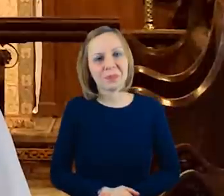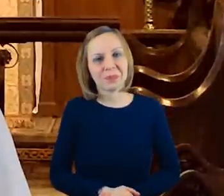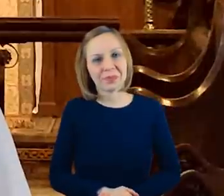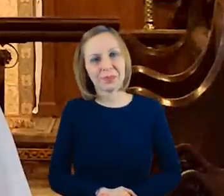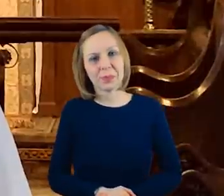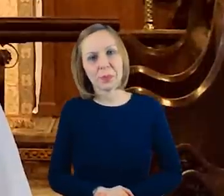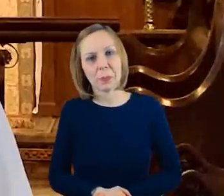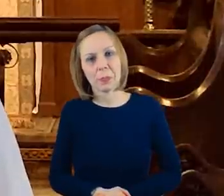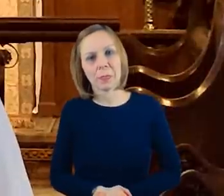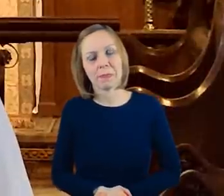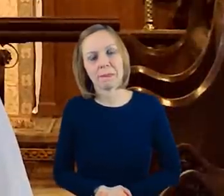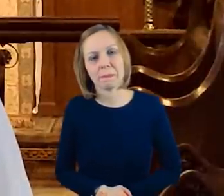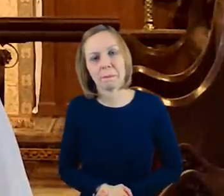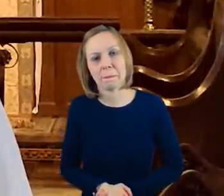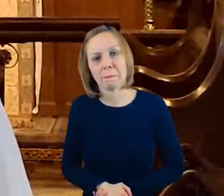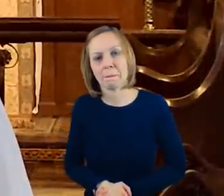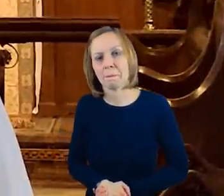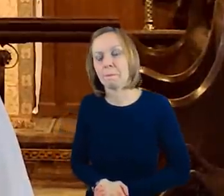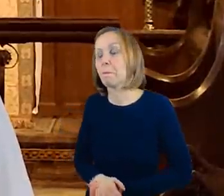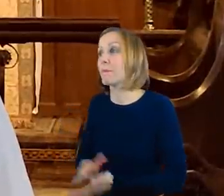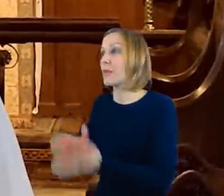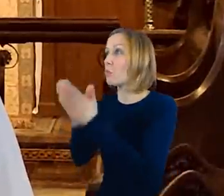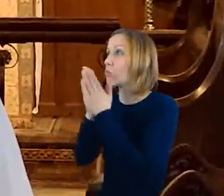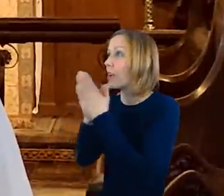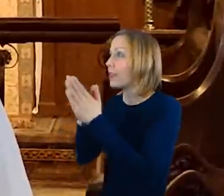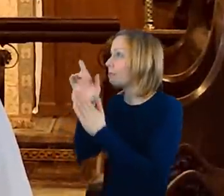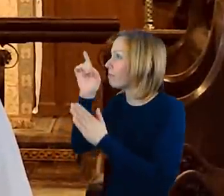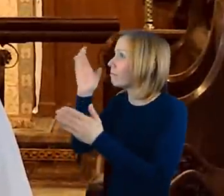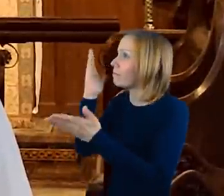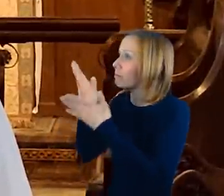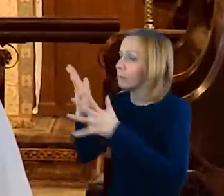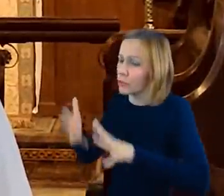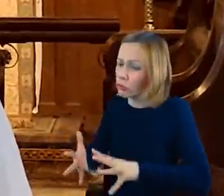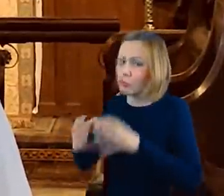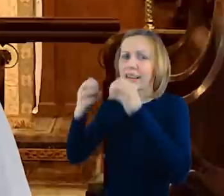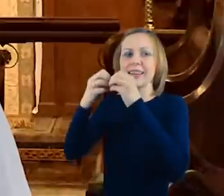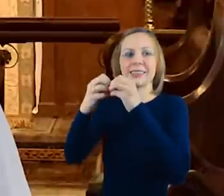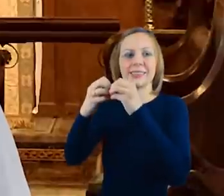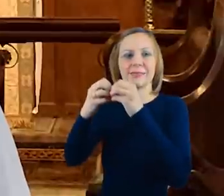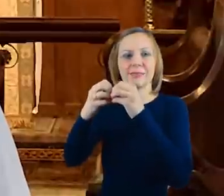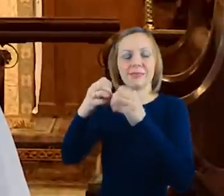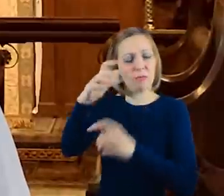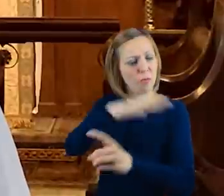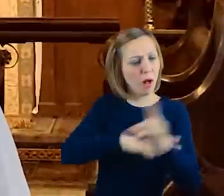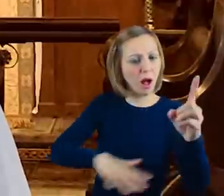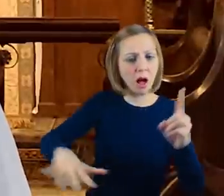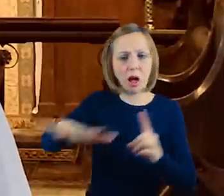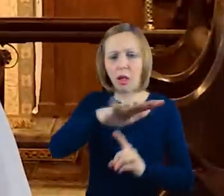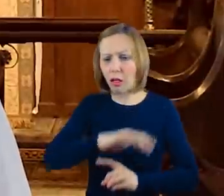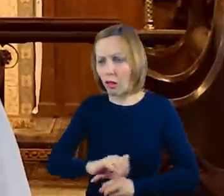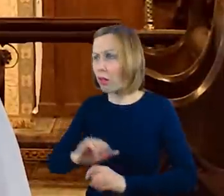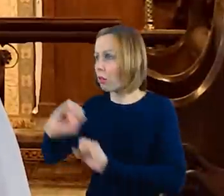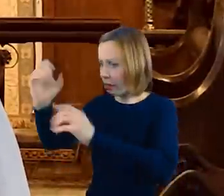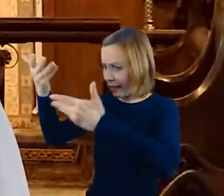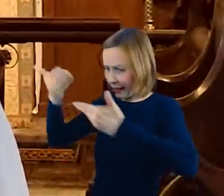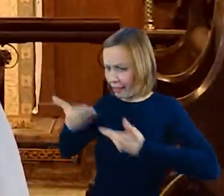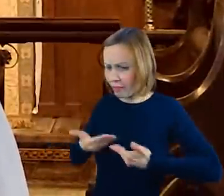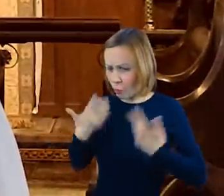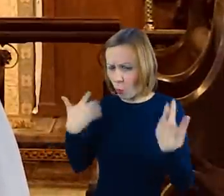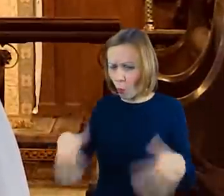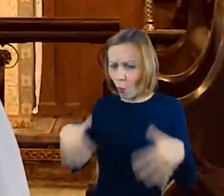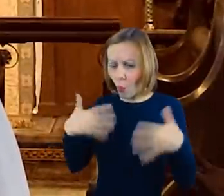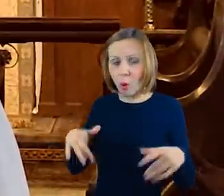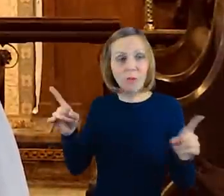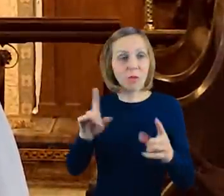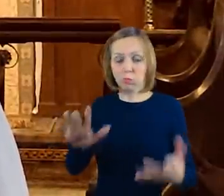Let us pray to God, our Creator, who has given us the earth's goodness for our delight and entrusted it to